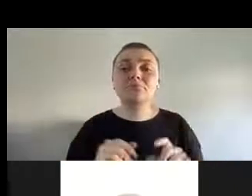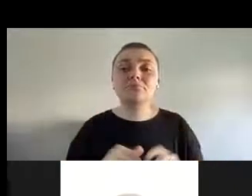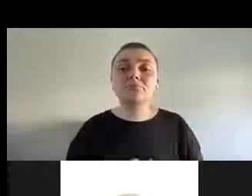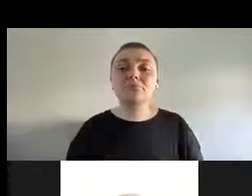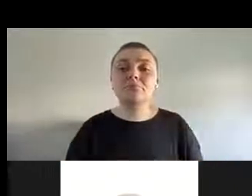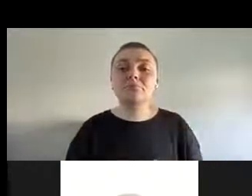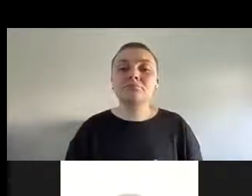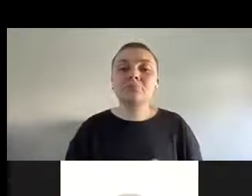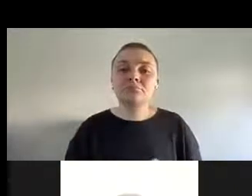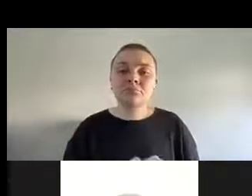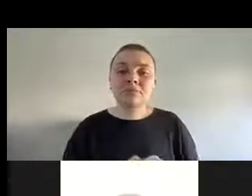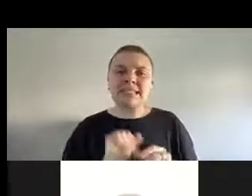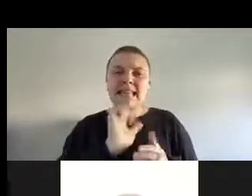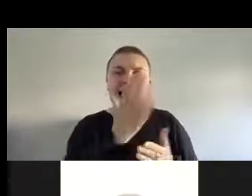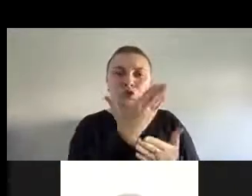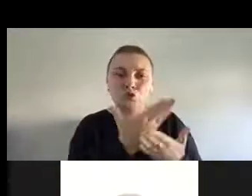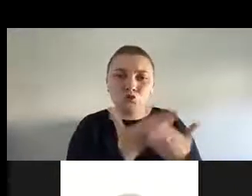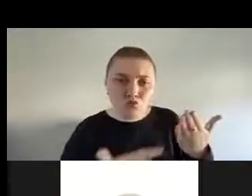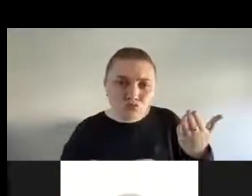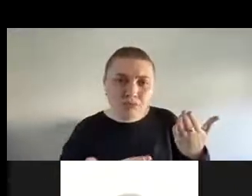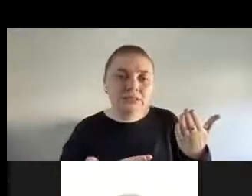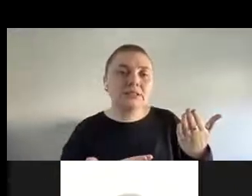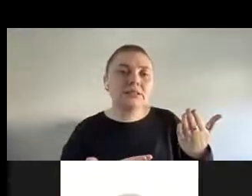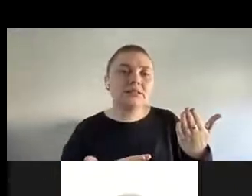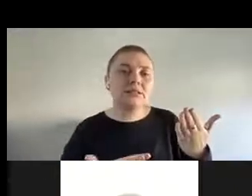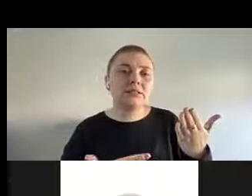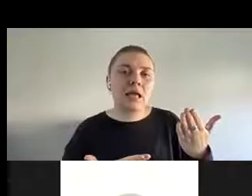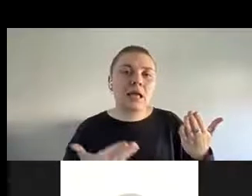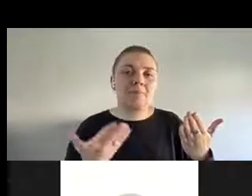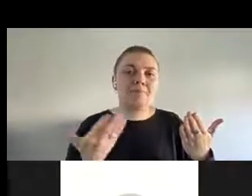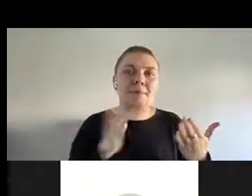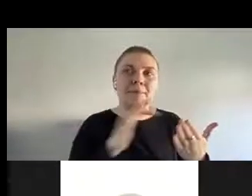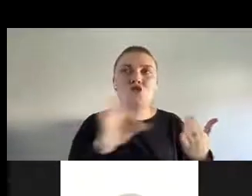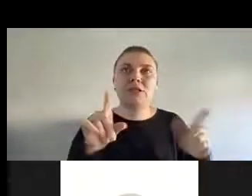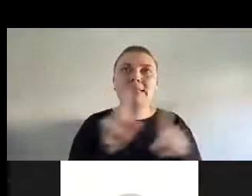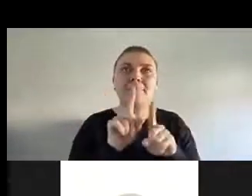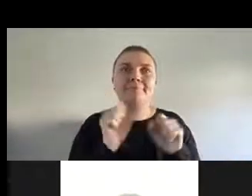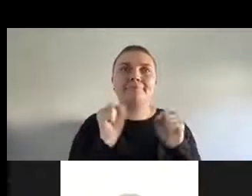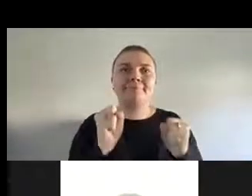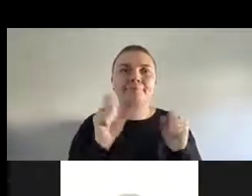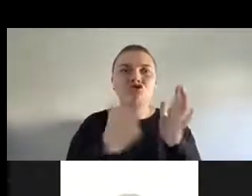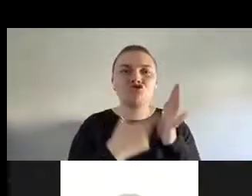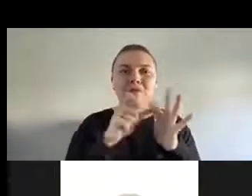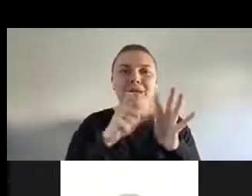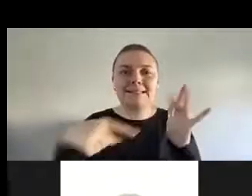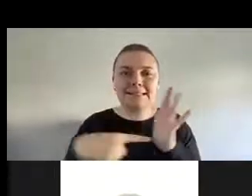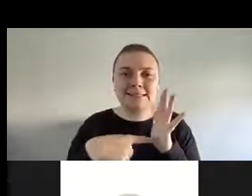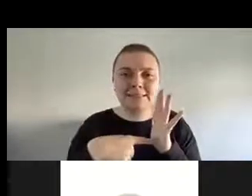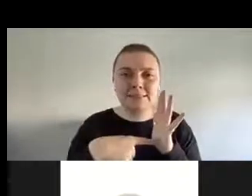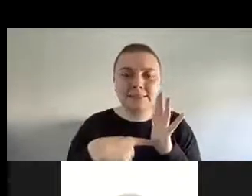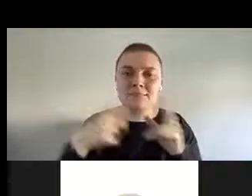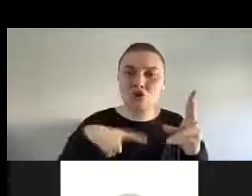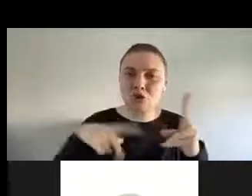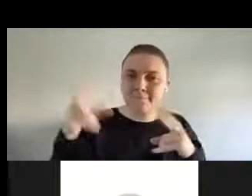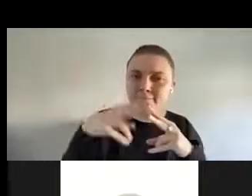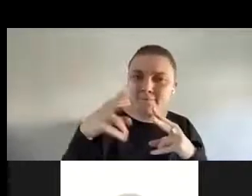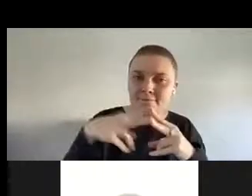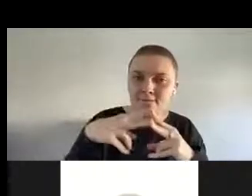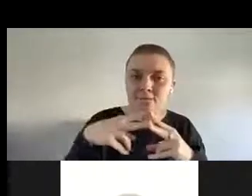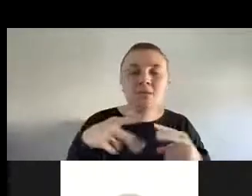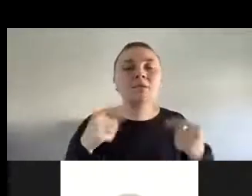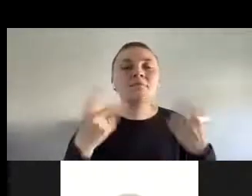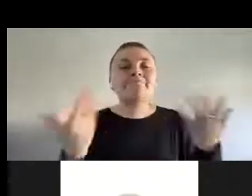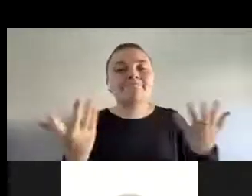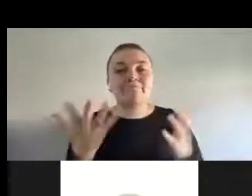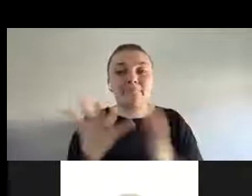their stories might not have as much credit due to them. And I mean, this is